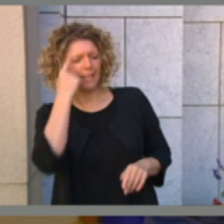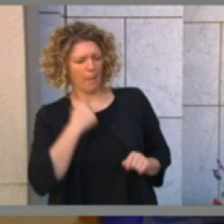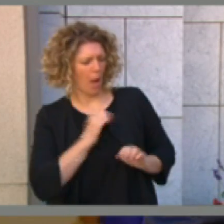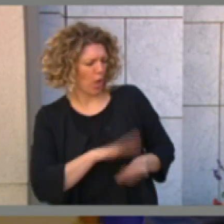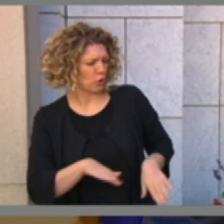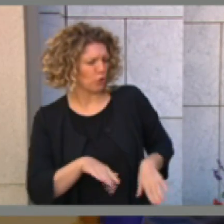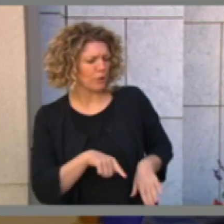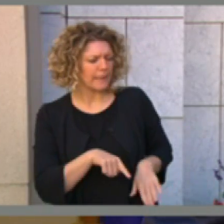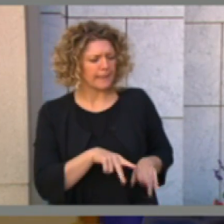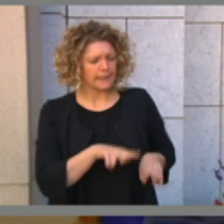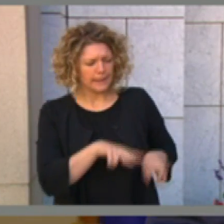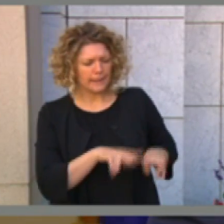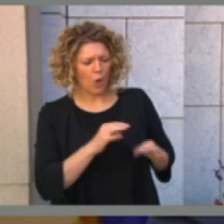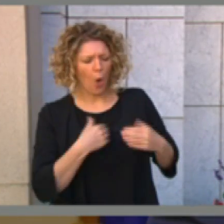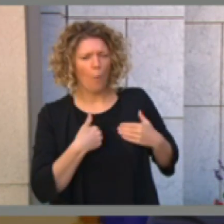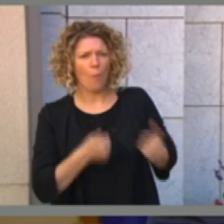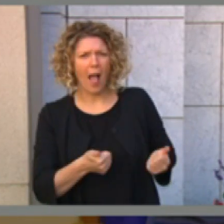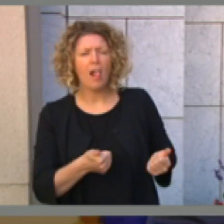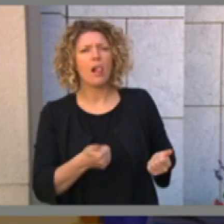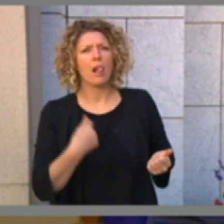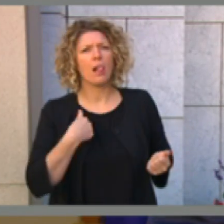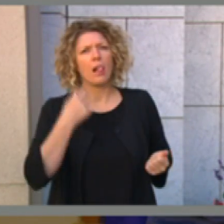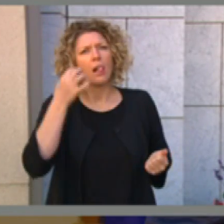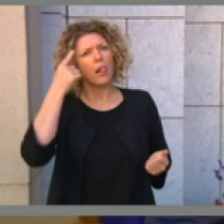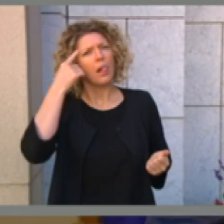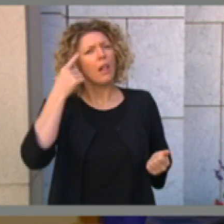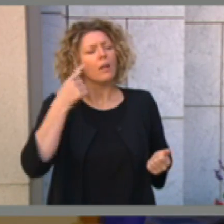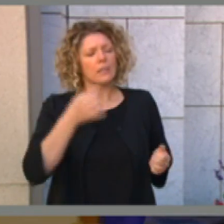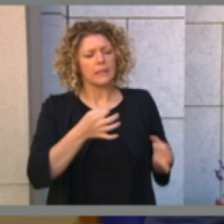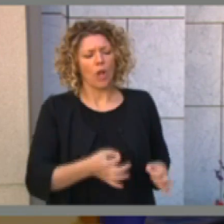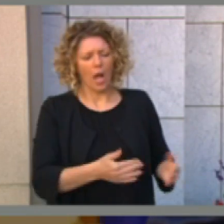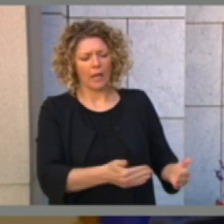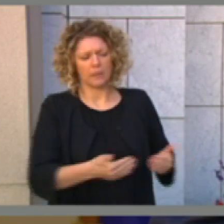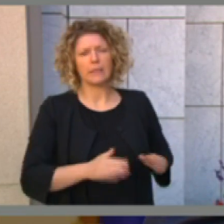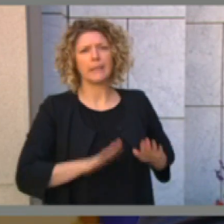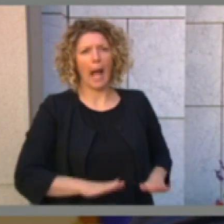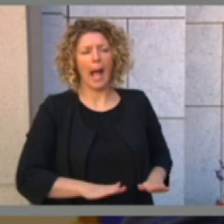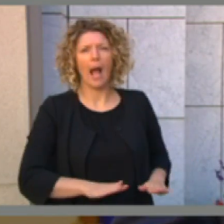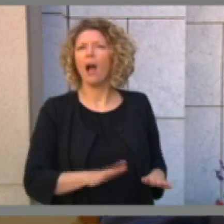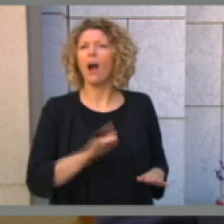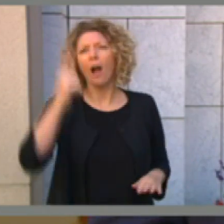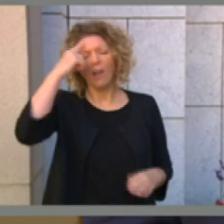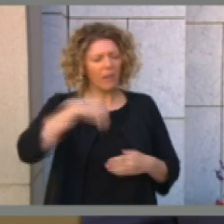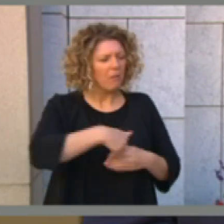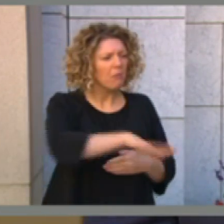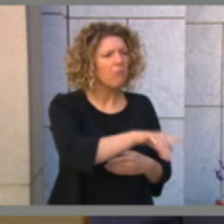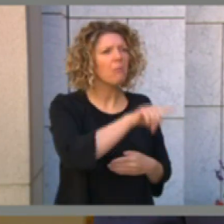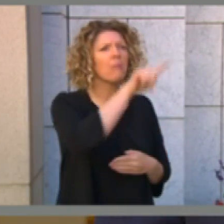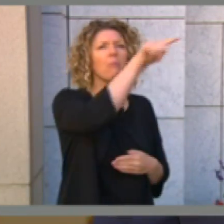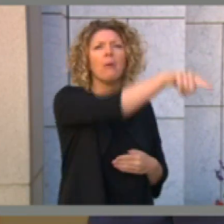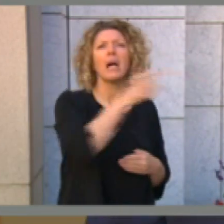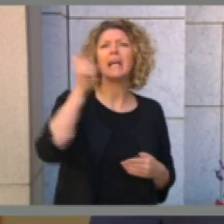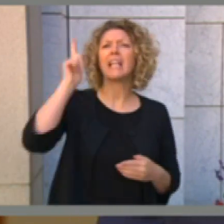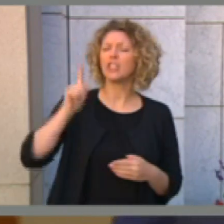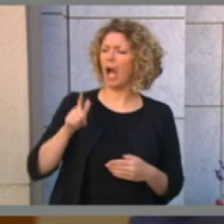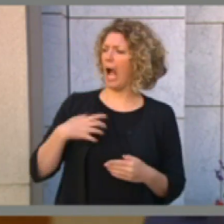unwell. Don't leave it to the teacher to work that out when they arrive, or the school administrator, or whoever is on drop-off. Make sure